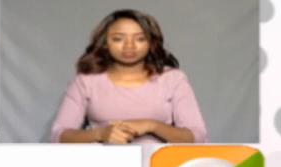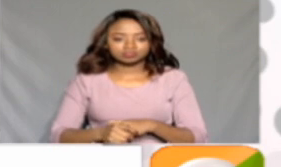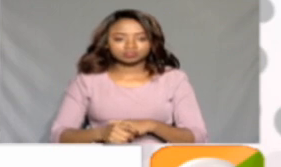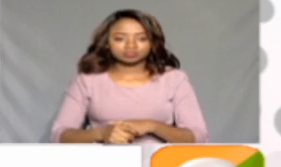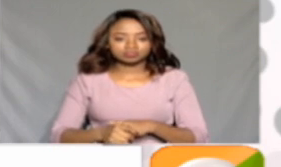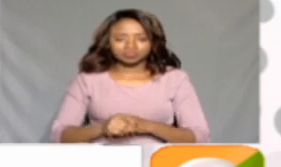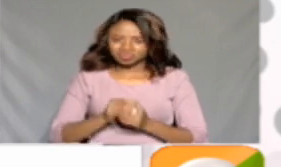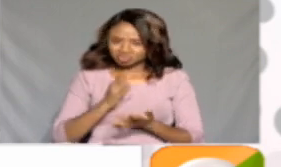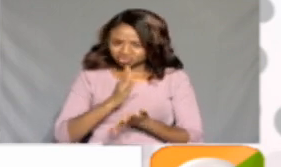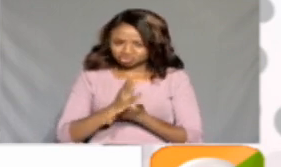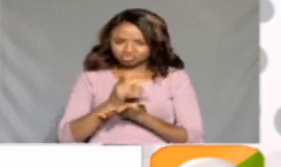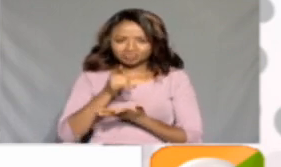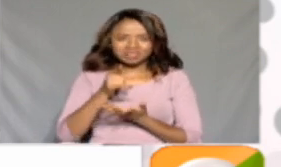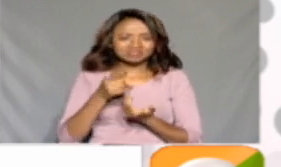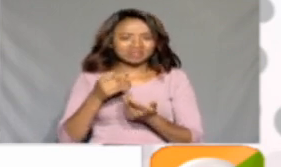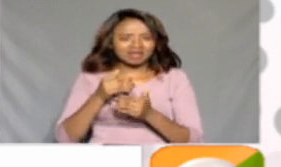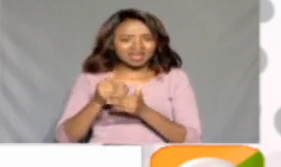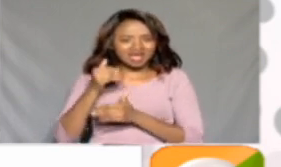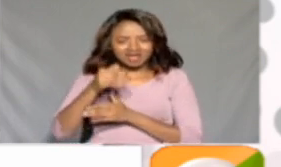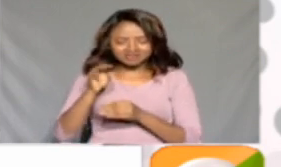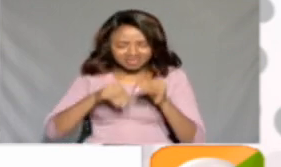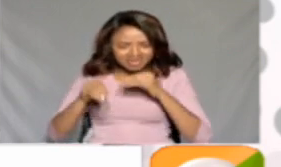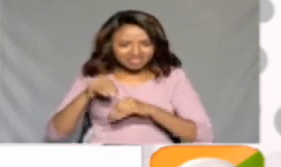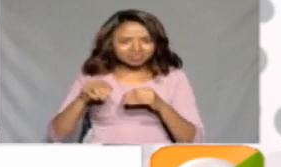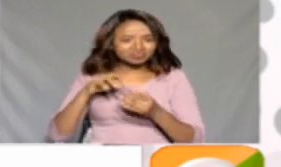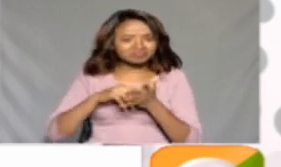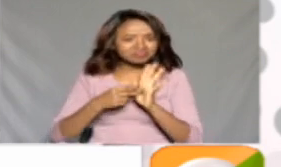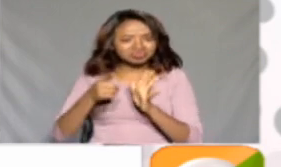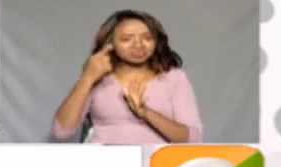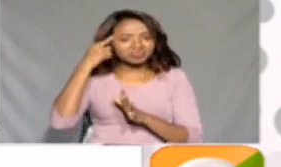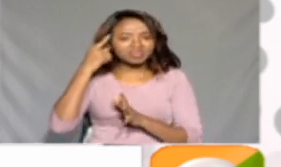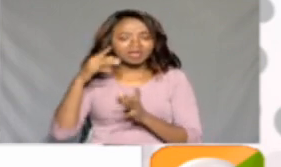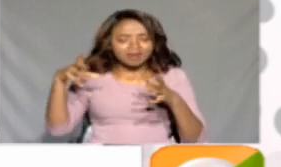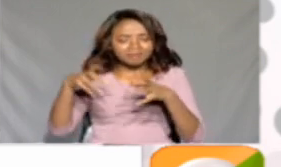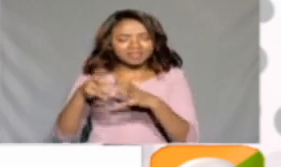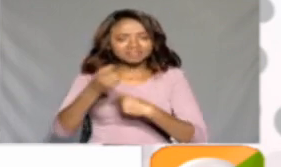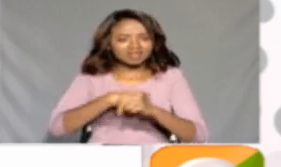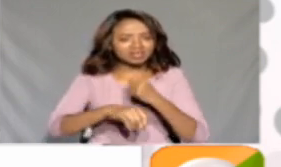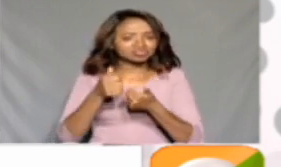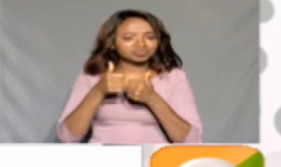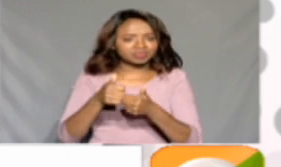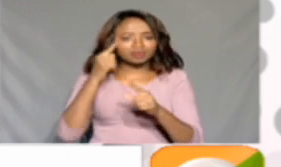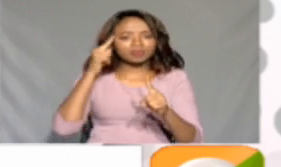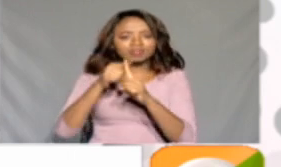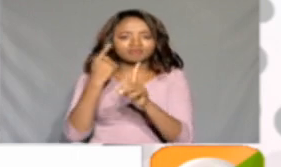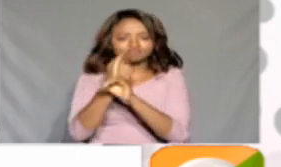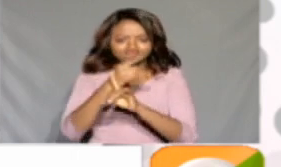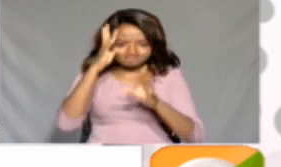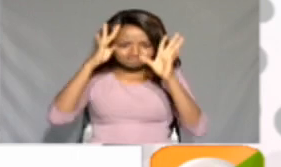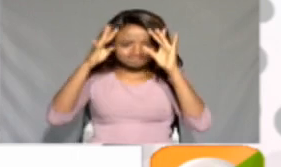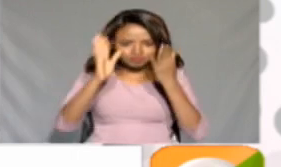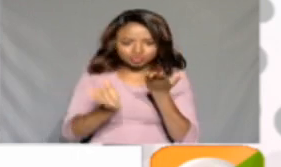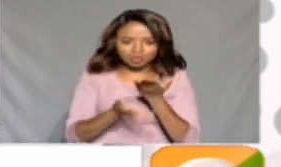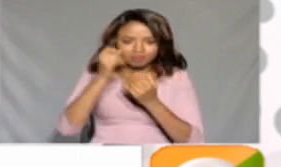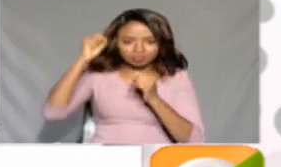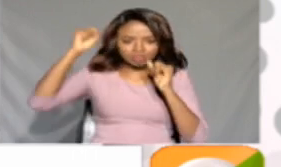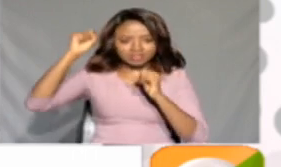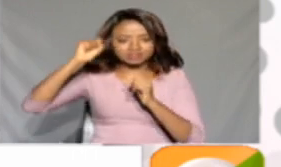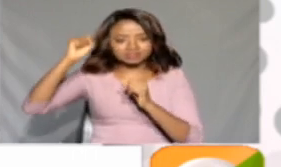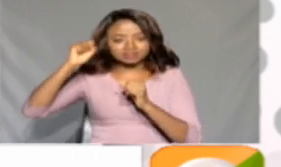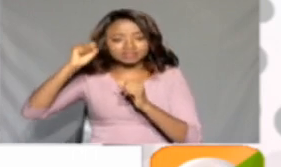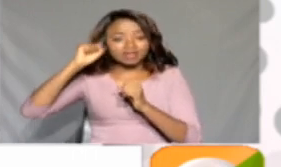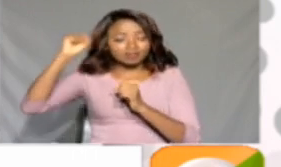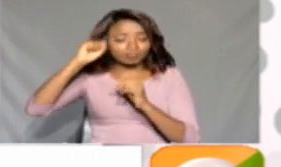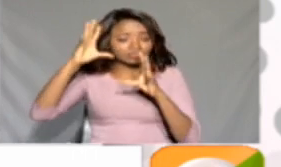very divisive electoral period just a year ago, the party is acting in the best interest of various initiatives that will reduce political tension in the country. Just wonder